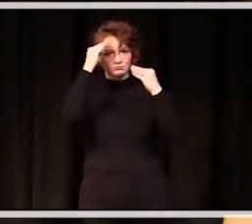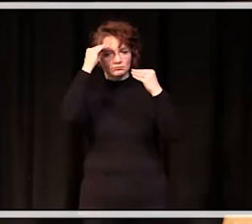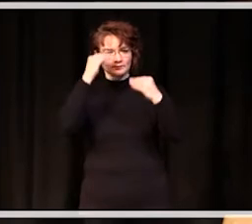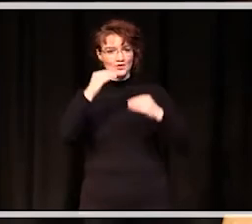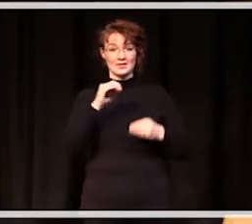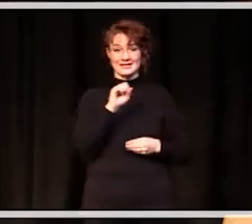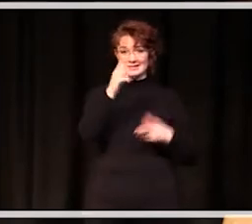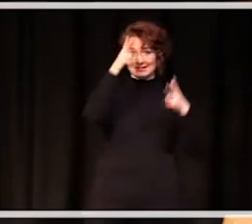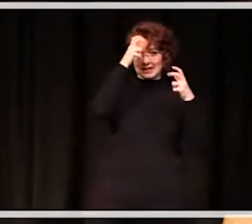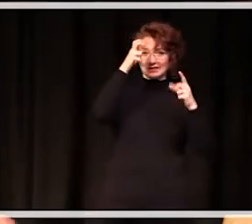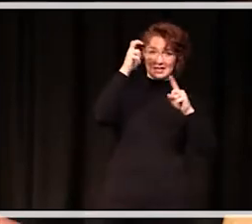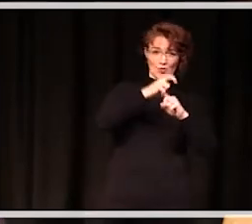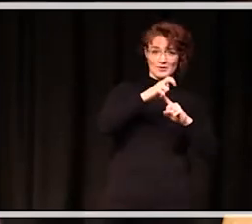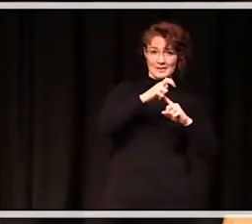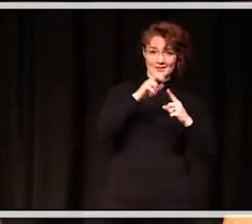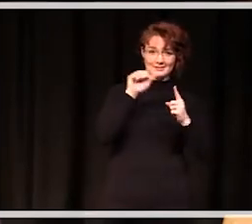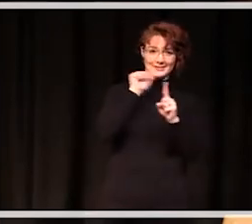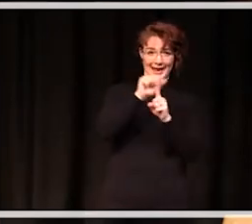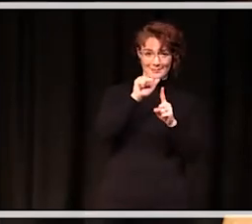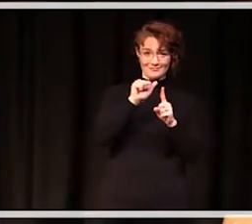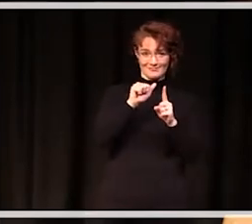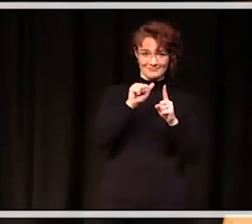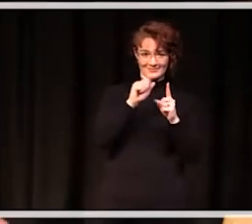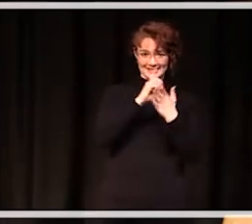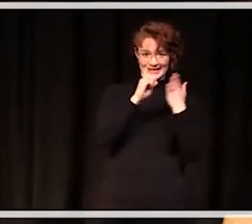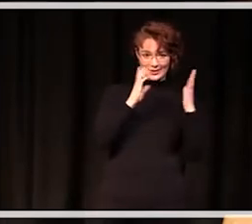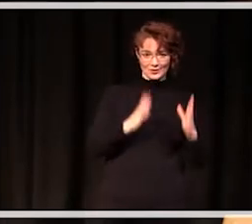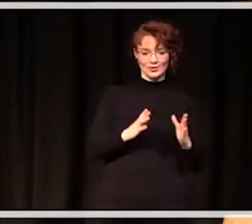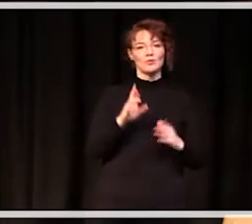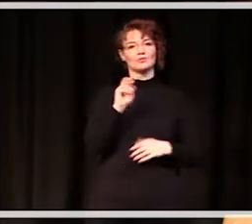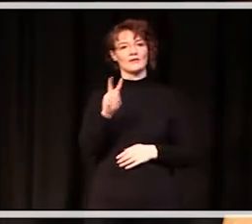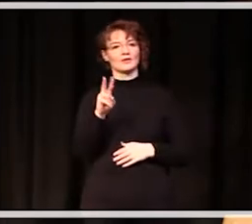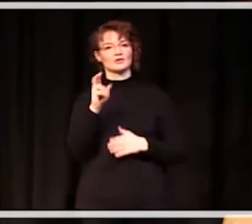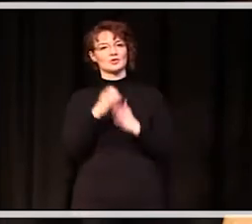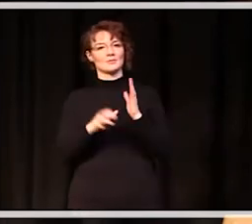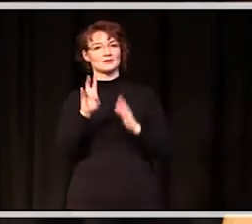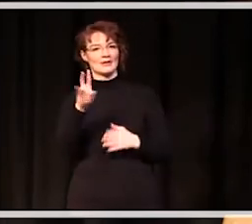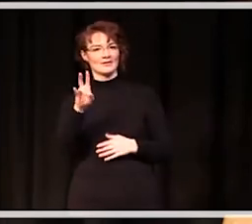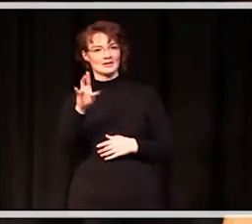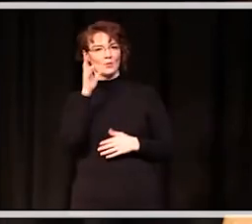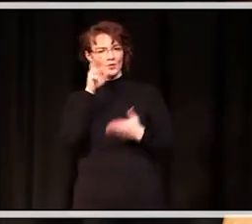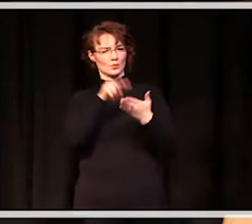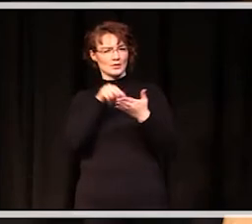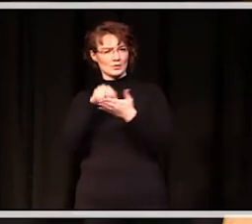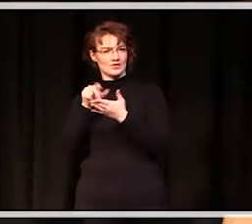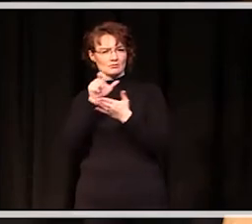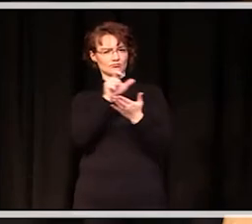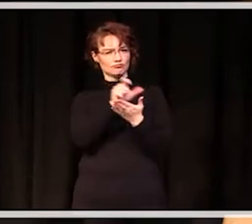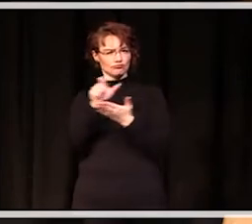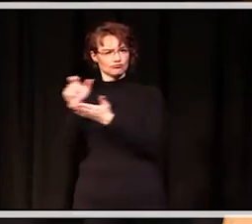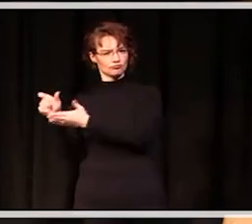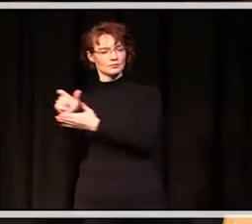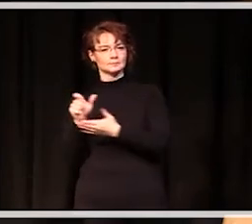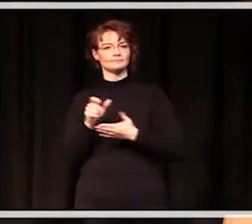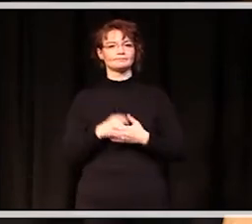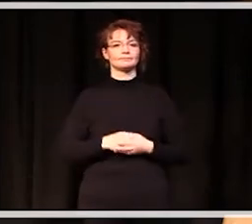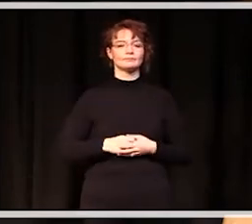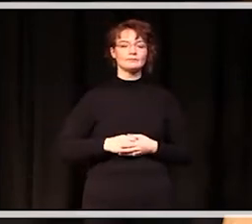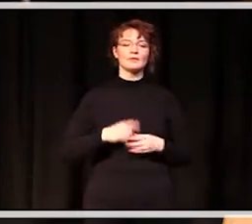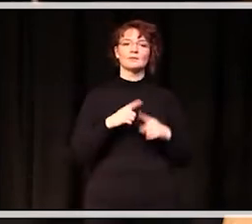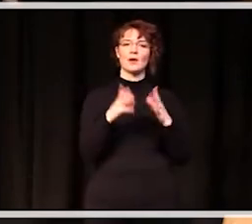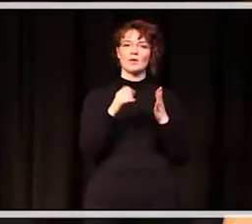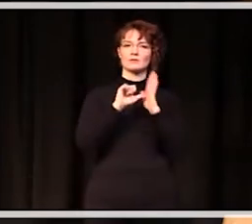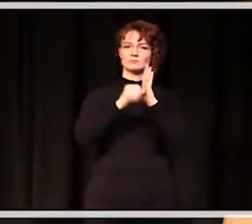And what I want to do today is I look through Revelation chapter 17. We're going to read portions from this chapter. I want to highlight for